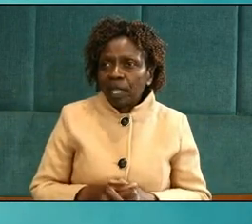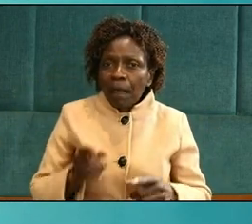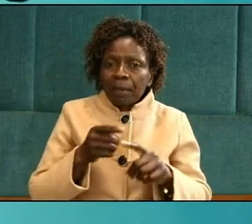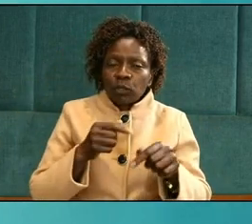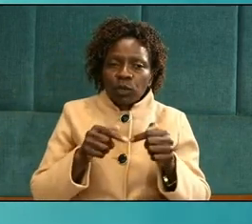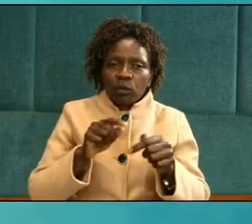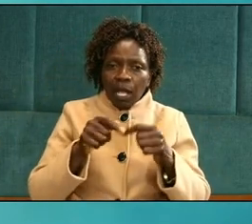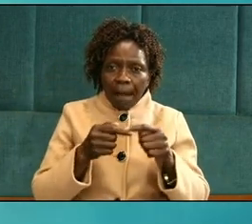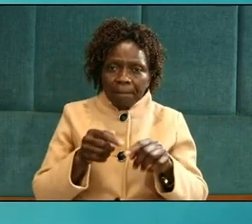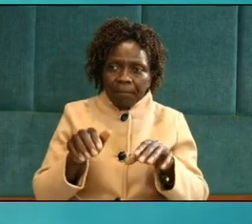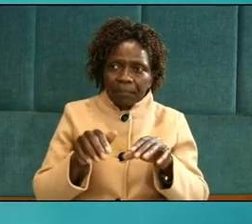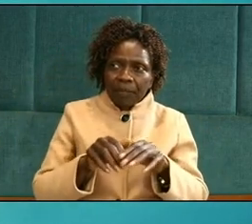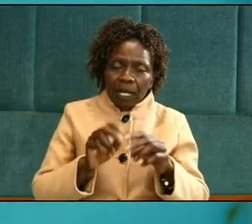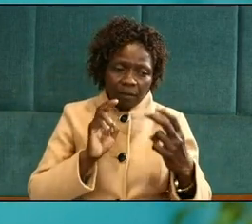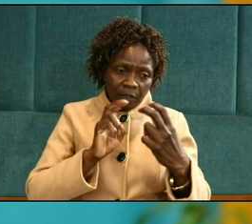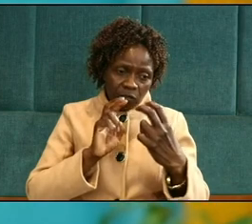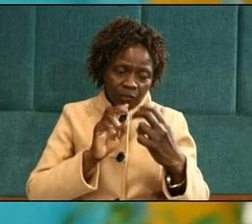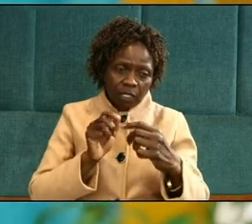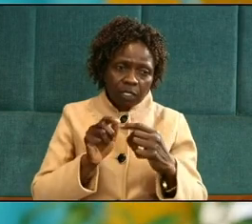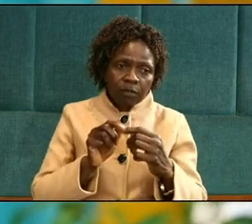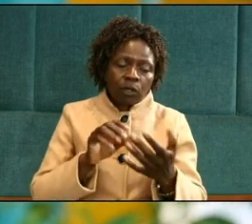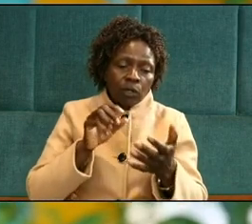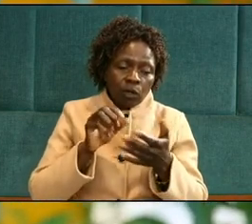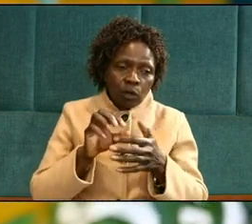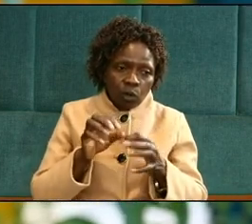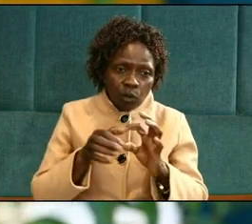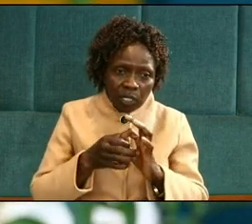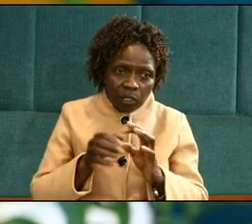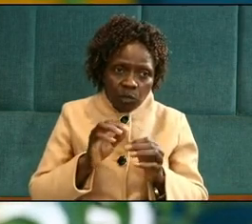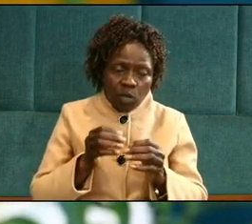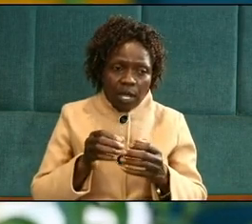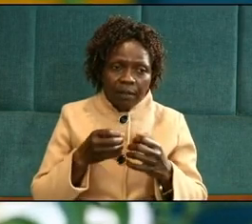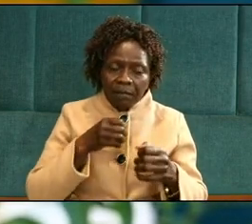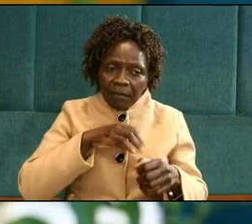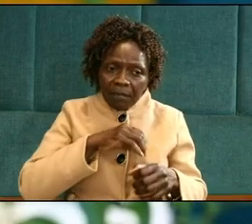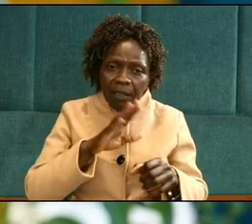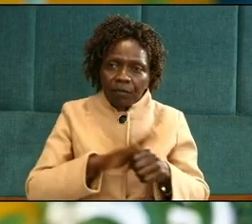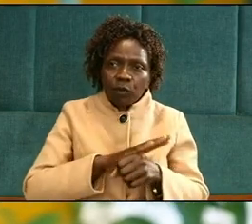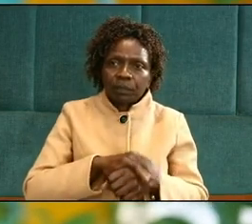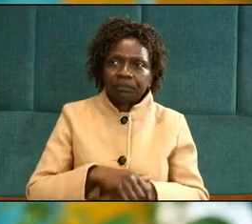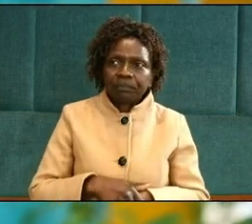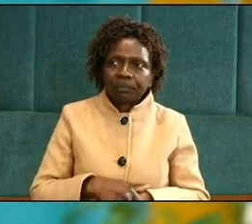But when we come in face-to-face contact, we are cowards.